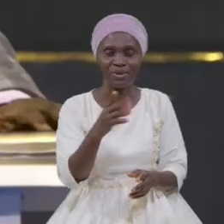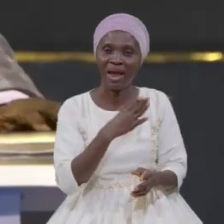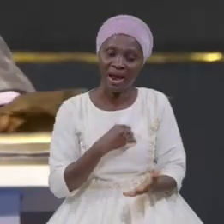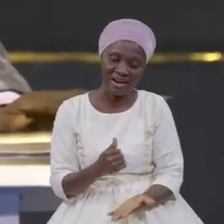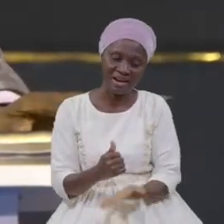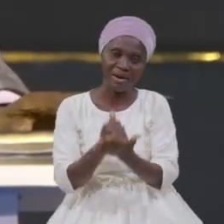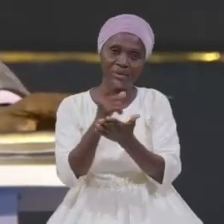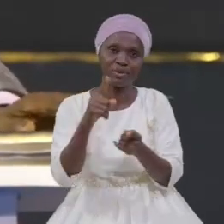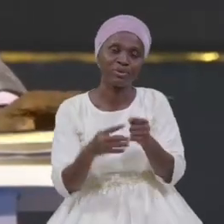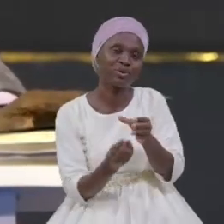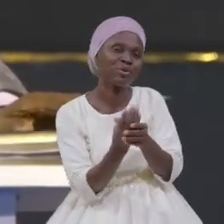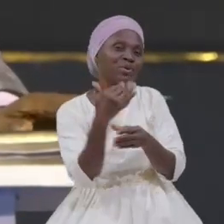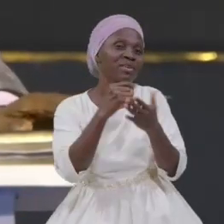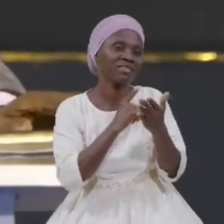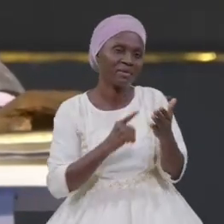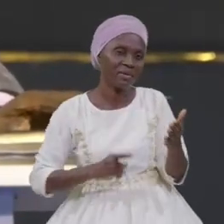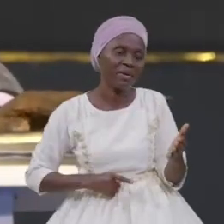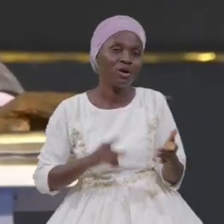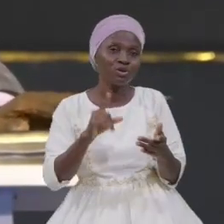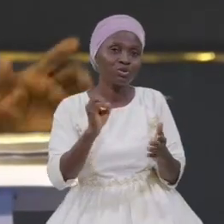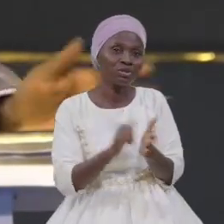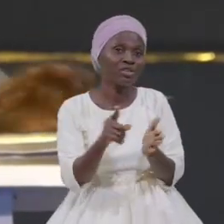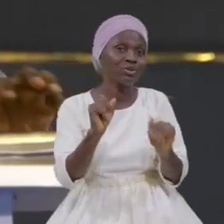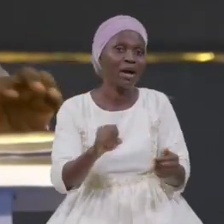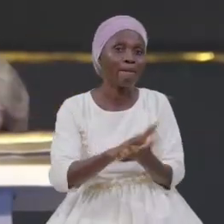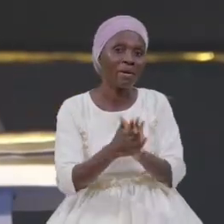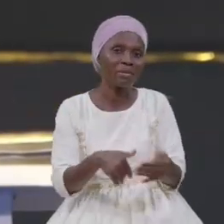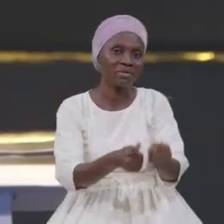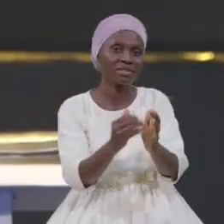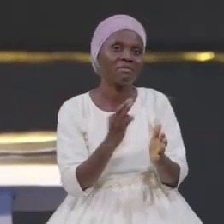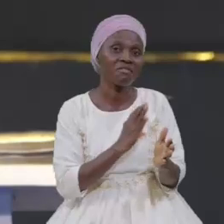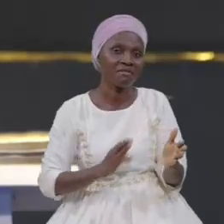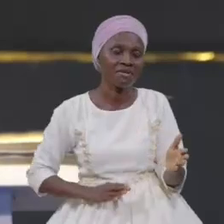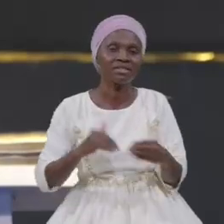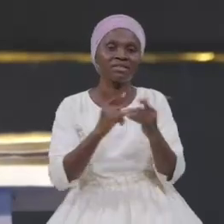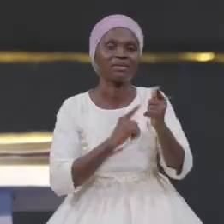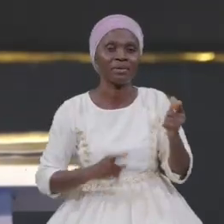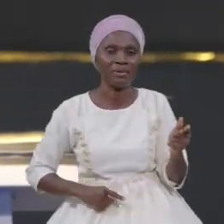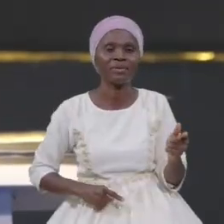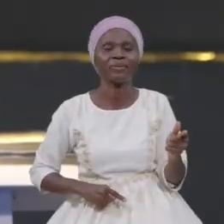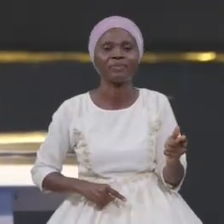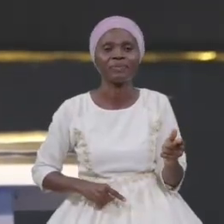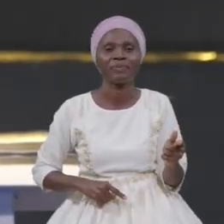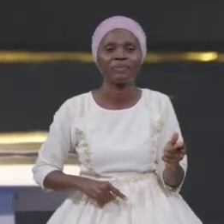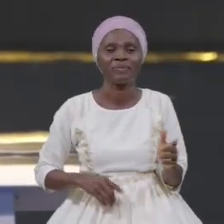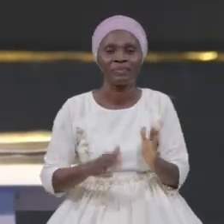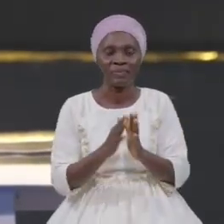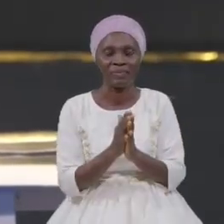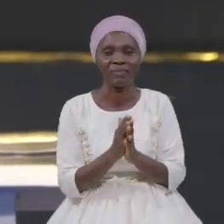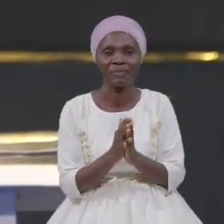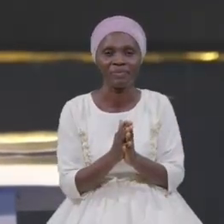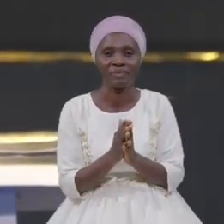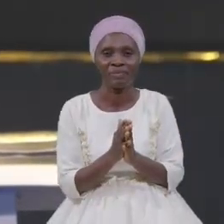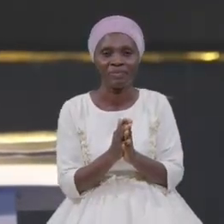as disciples of Christ in the Lord. Our minister tonight will come and lead us in this session.